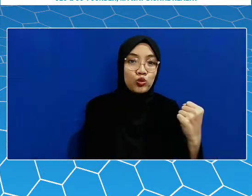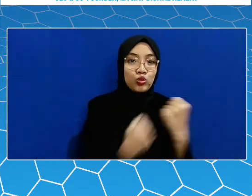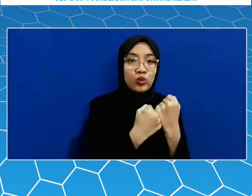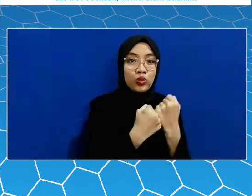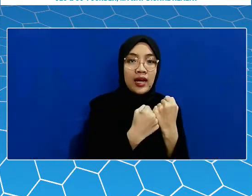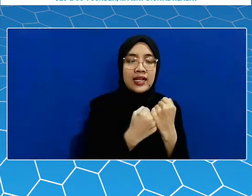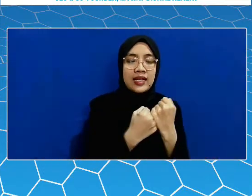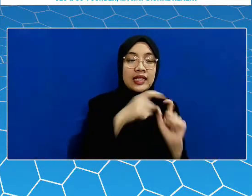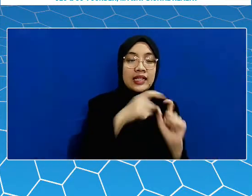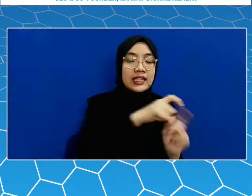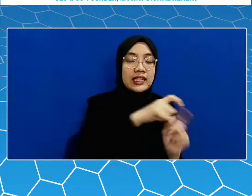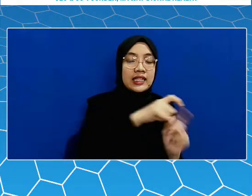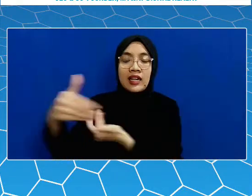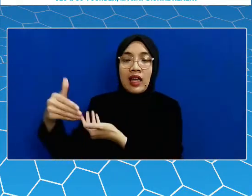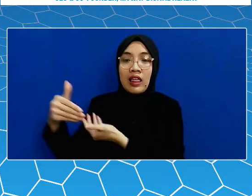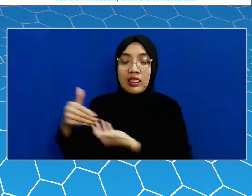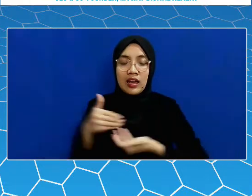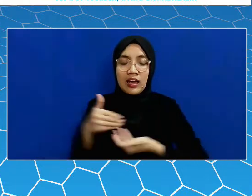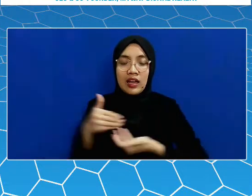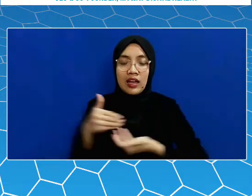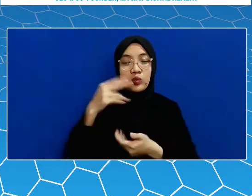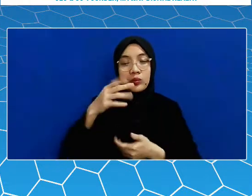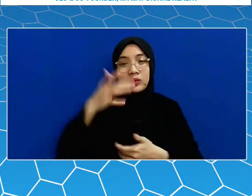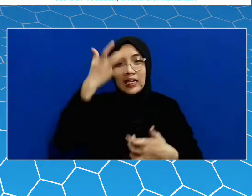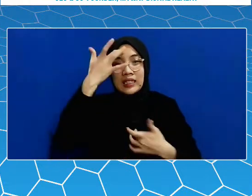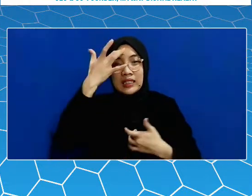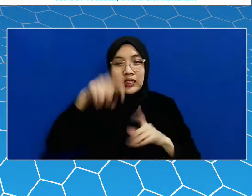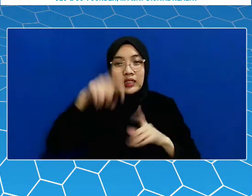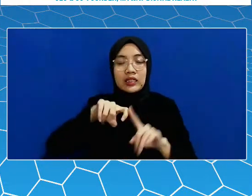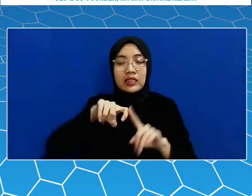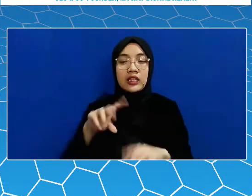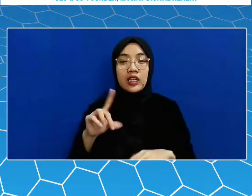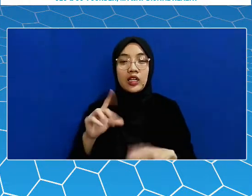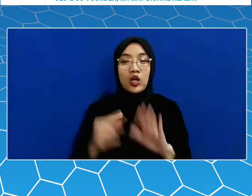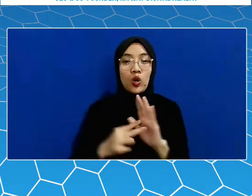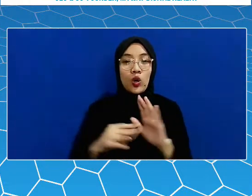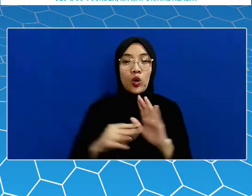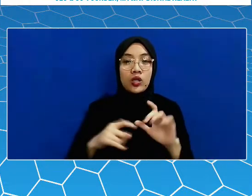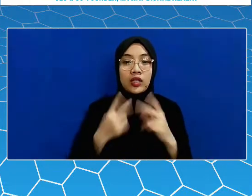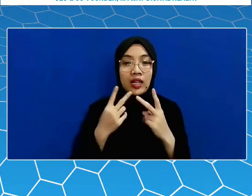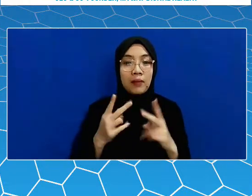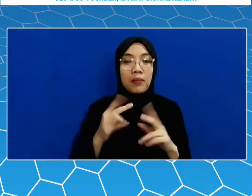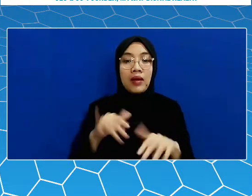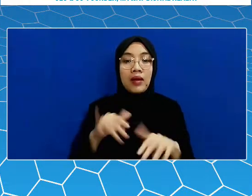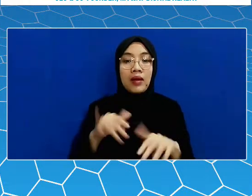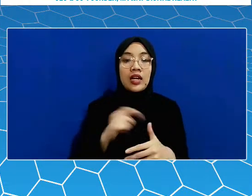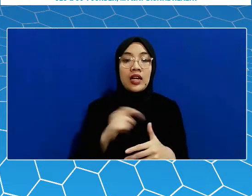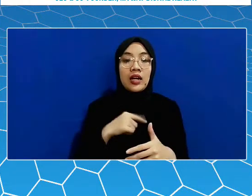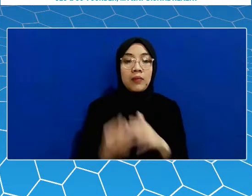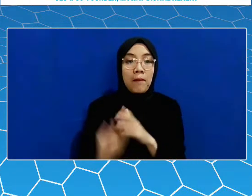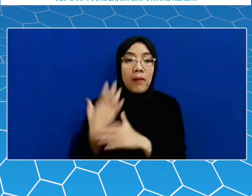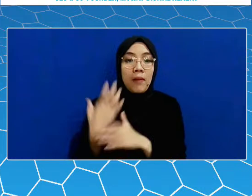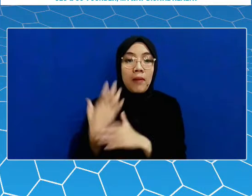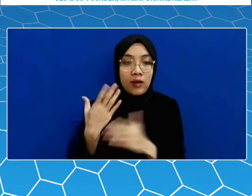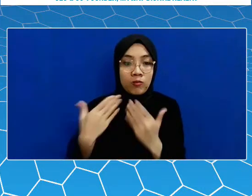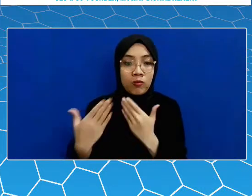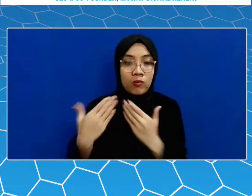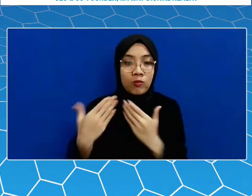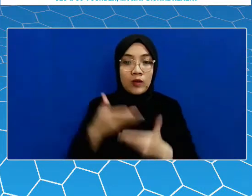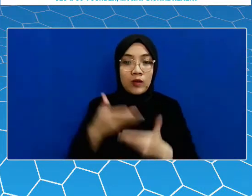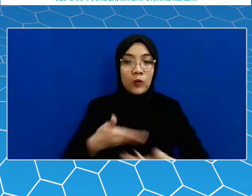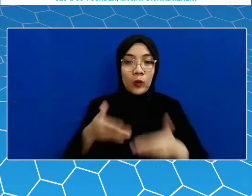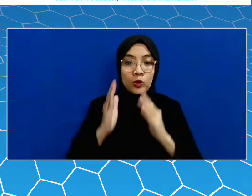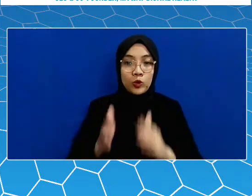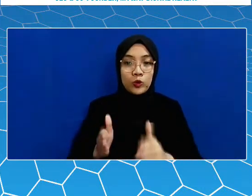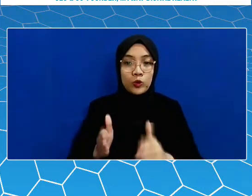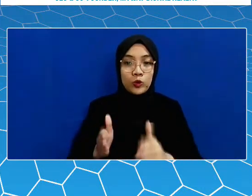diseases, and indeed we are now looking at how we expand this model into other long-term conditions. So we all know diabetes is a